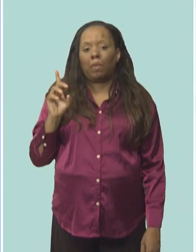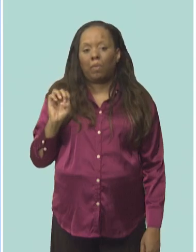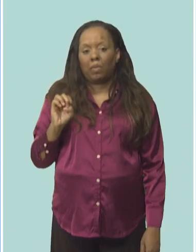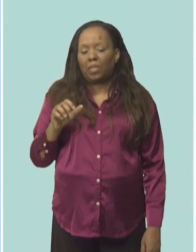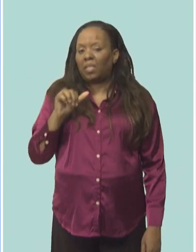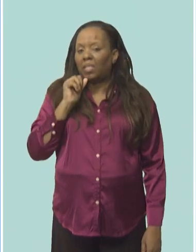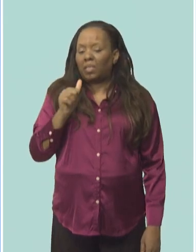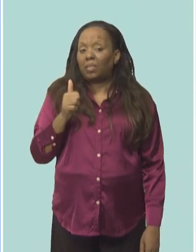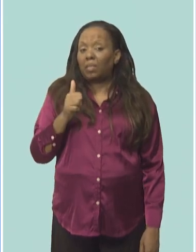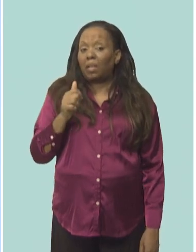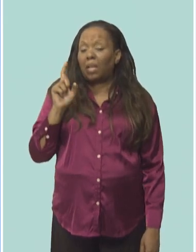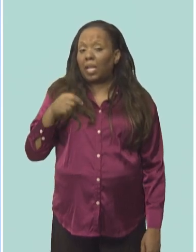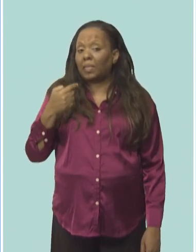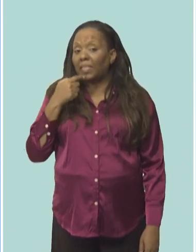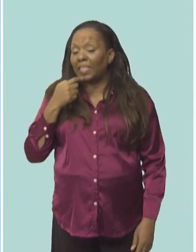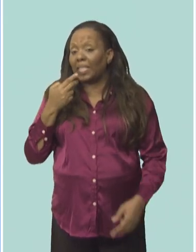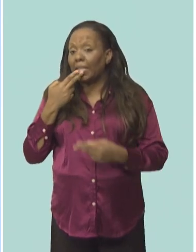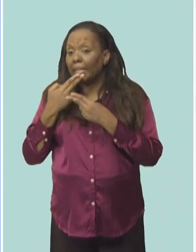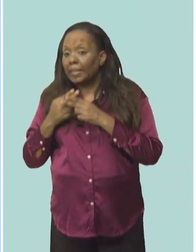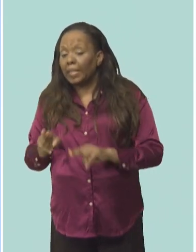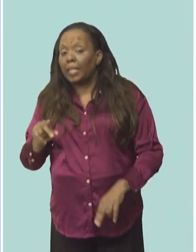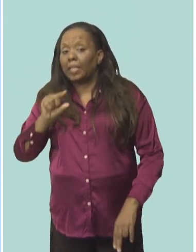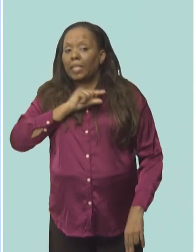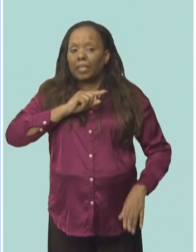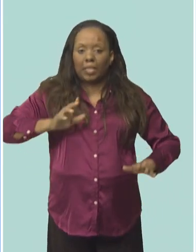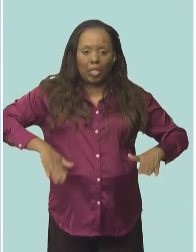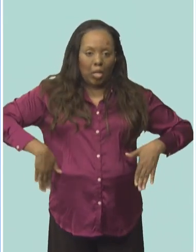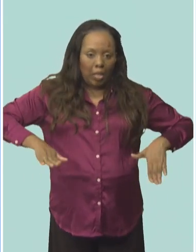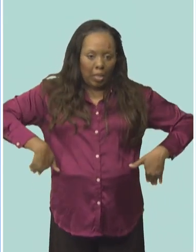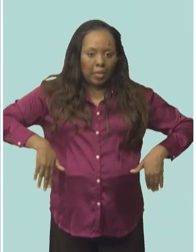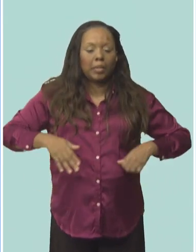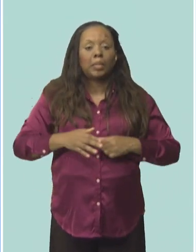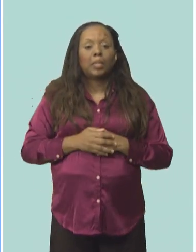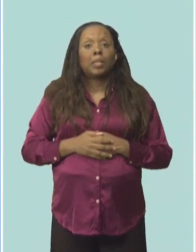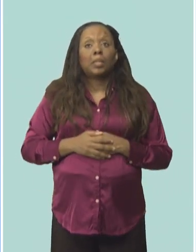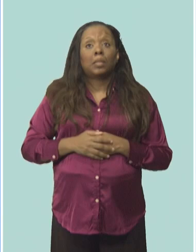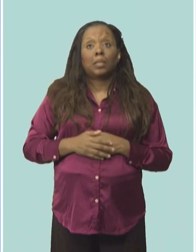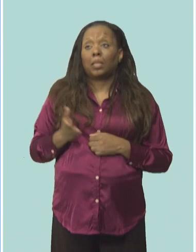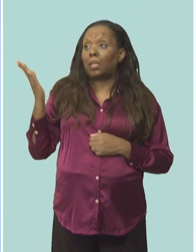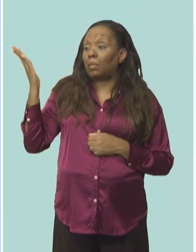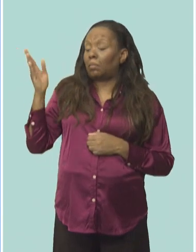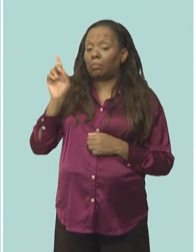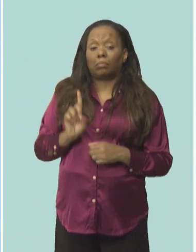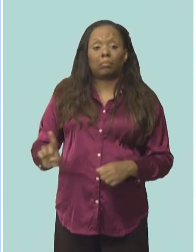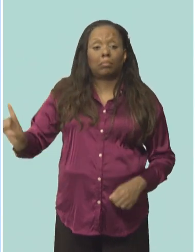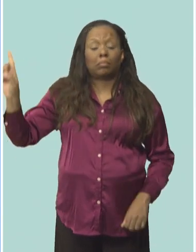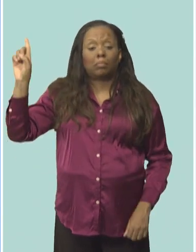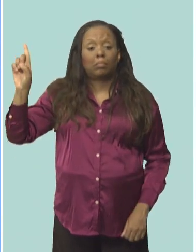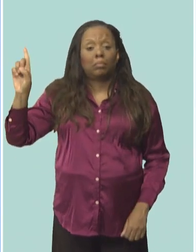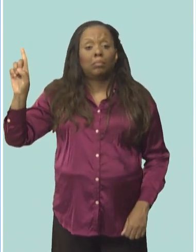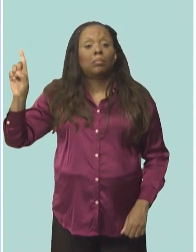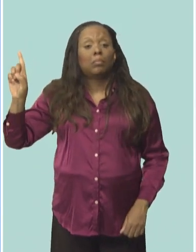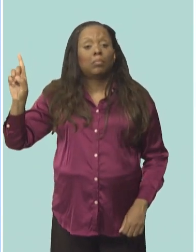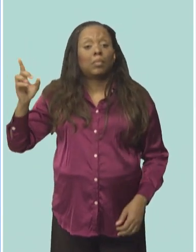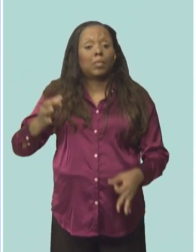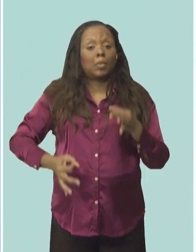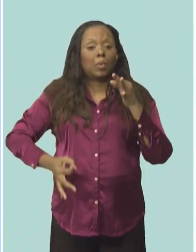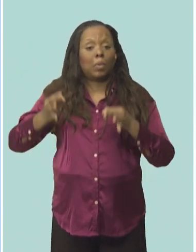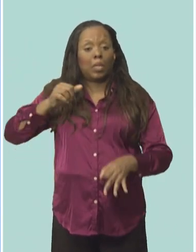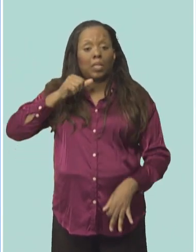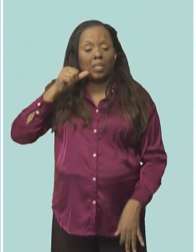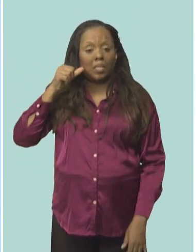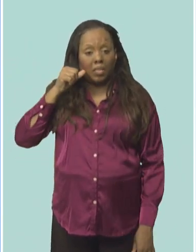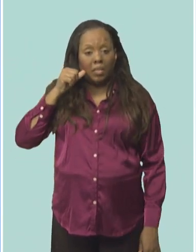capital offence of murdering Ewing Ford on August 19th. Rico appeared before Magistrate Angela Knight in the District C Magistrates